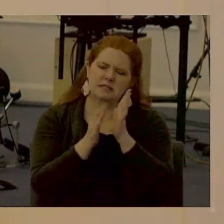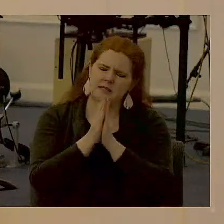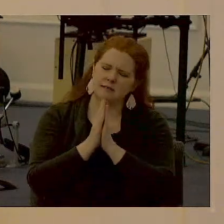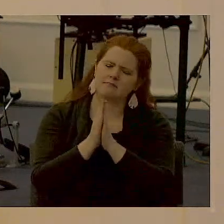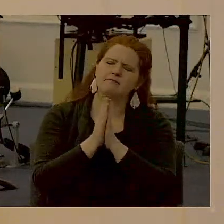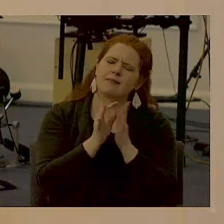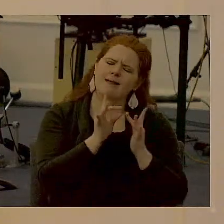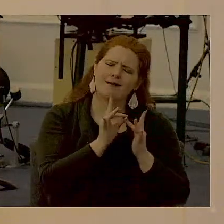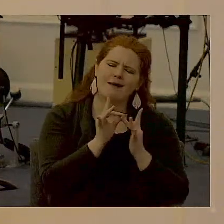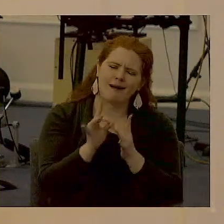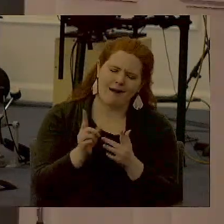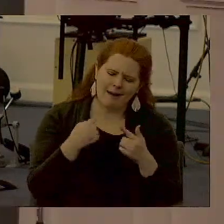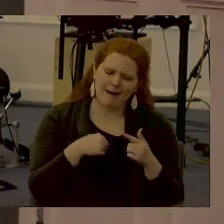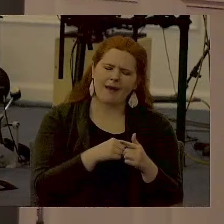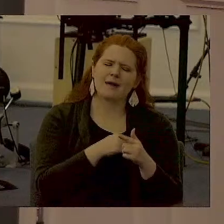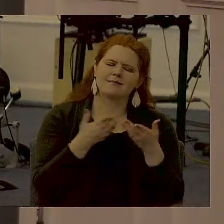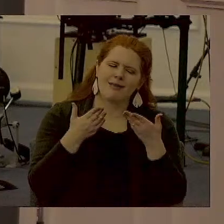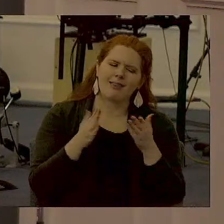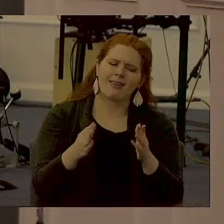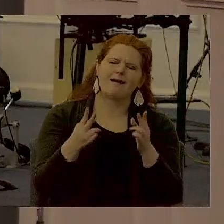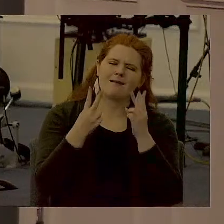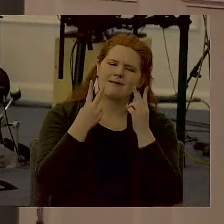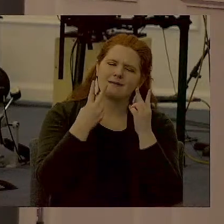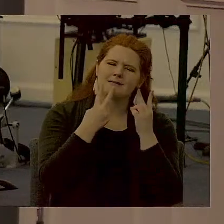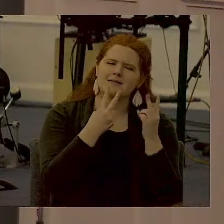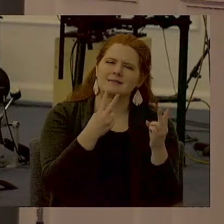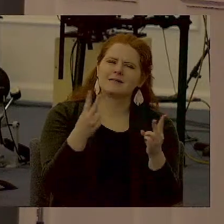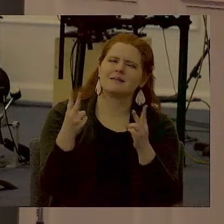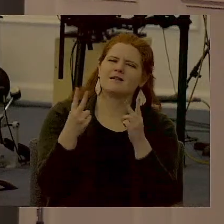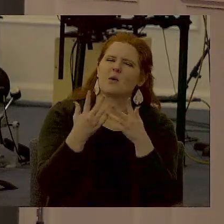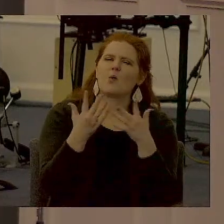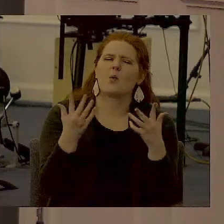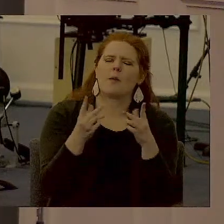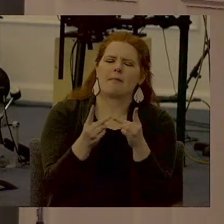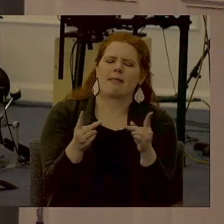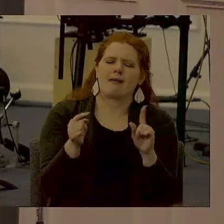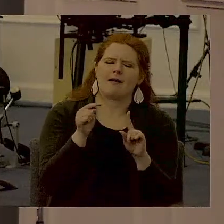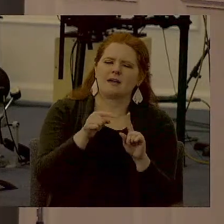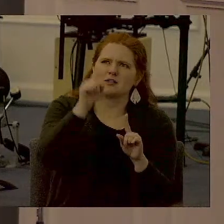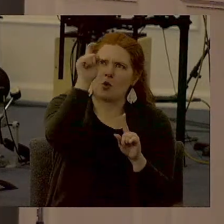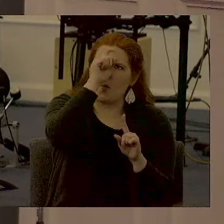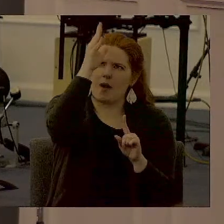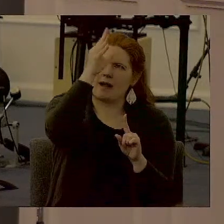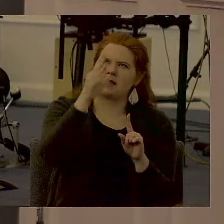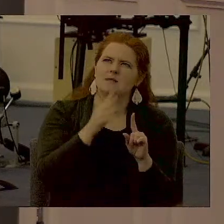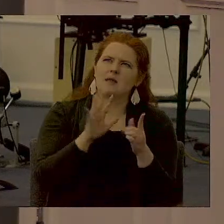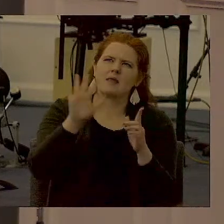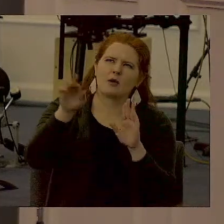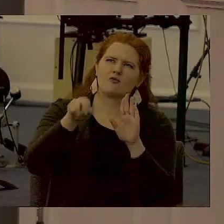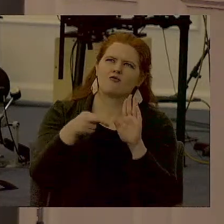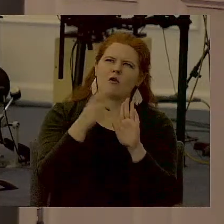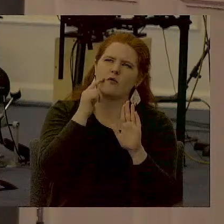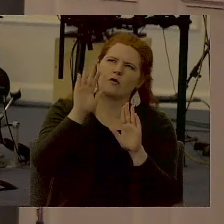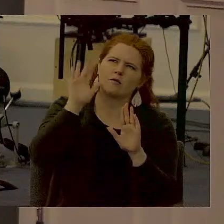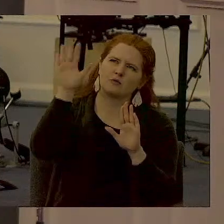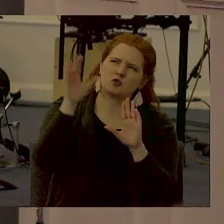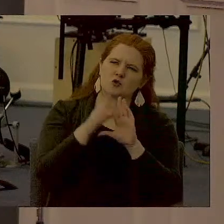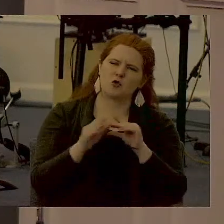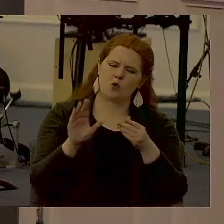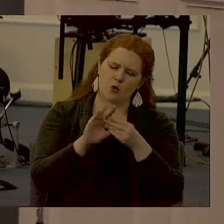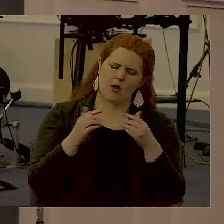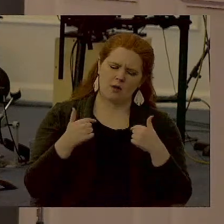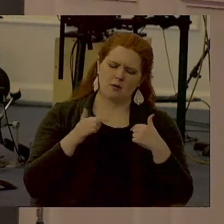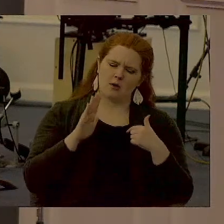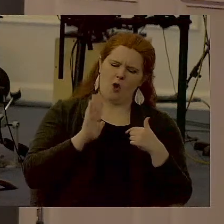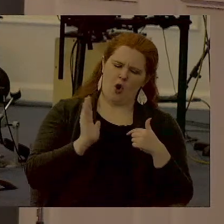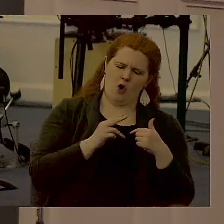you allow us to see what place these wise men had in the story? What place we have